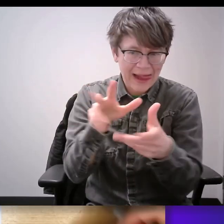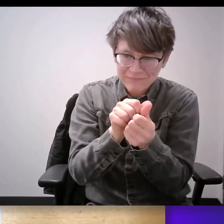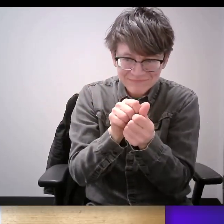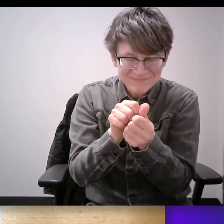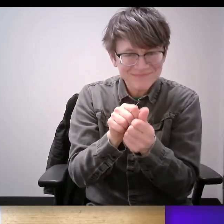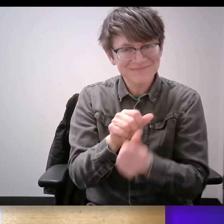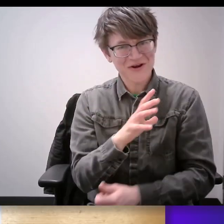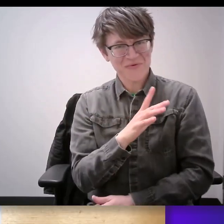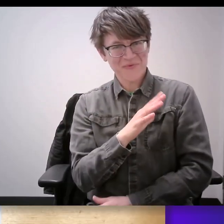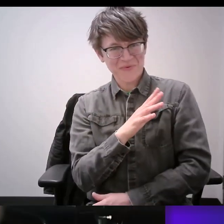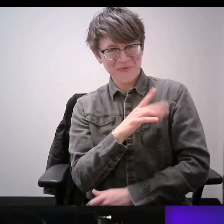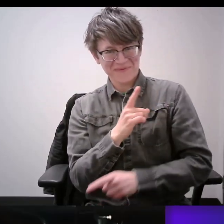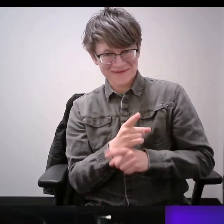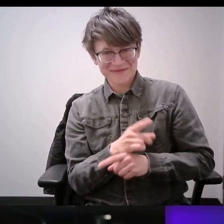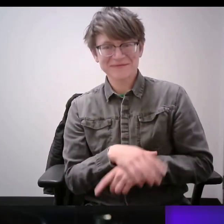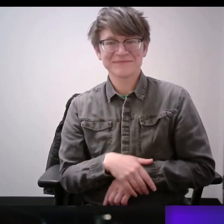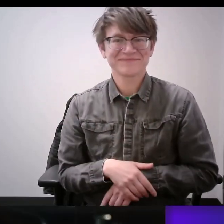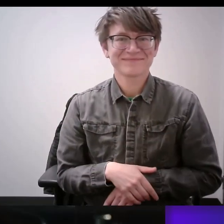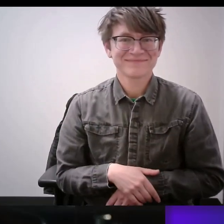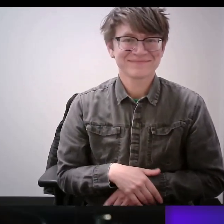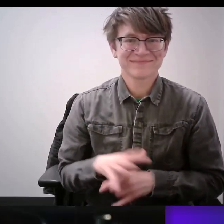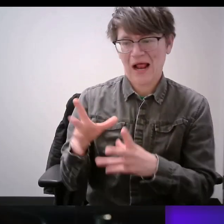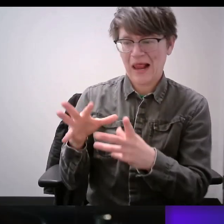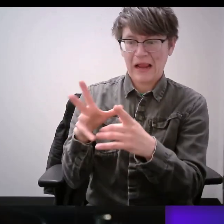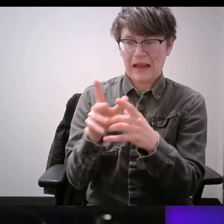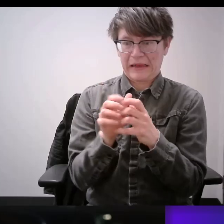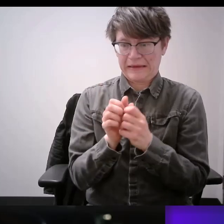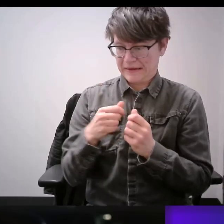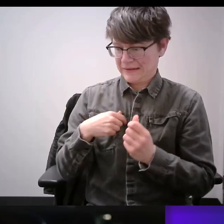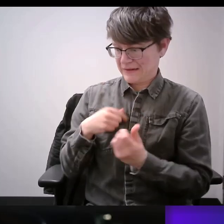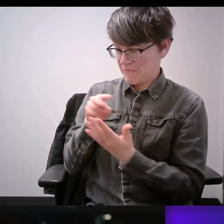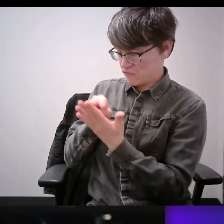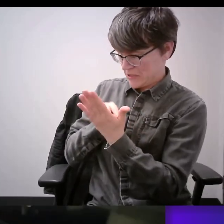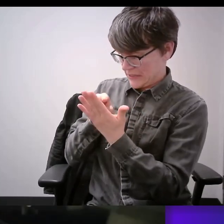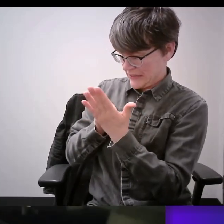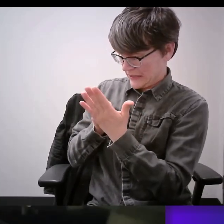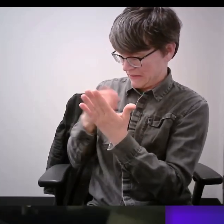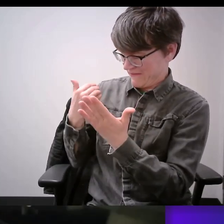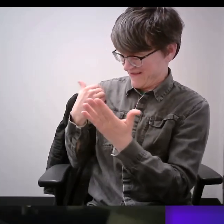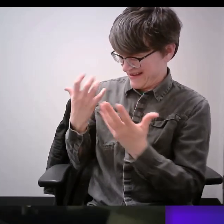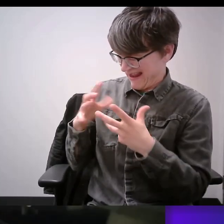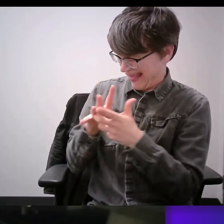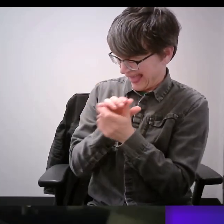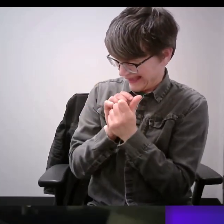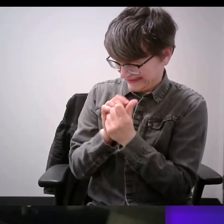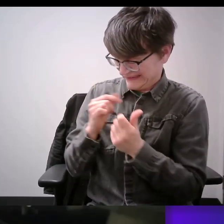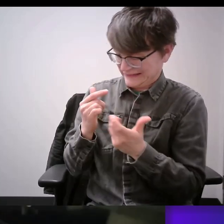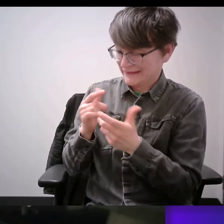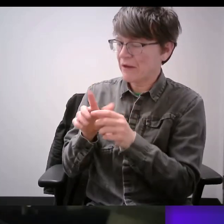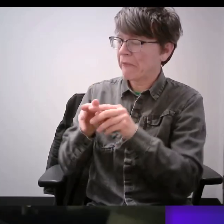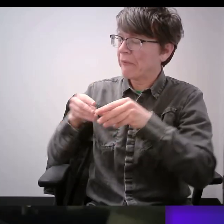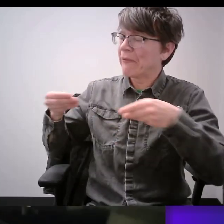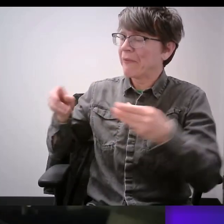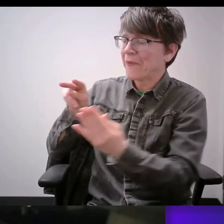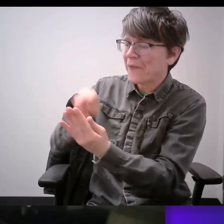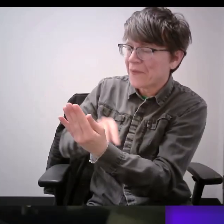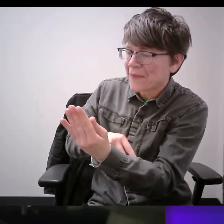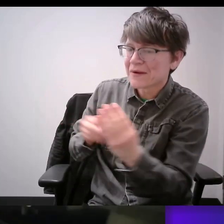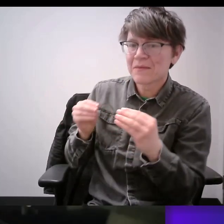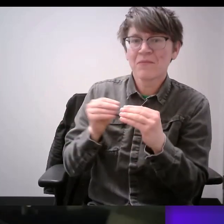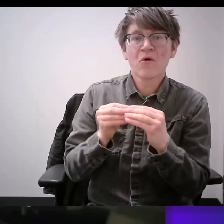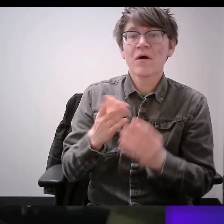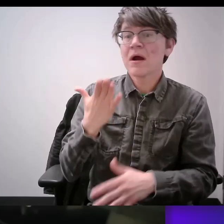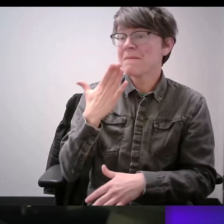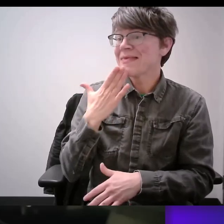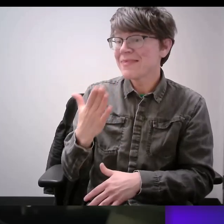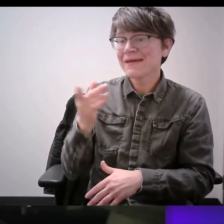Isn't that cool? Just crumpled up the rest of my script. I gotta figure out what I was gonna say. So big thanks to our patrons who are supporting this.